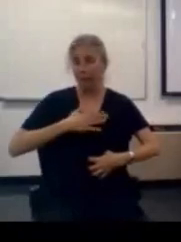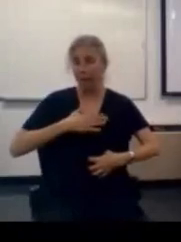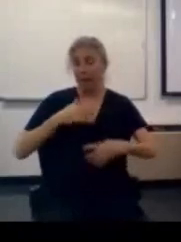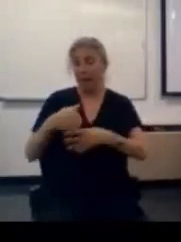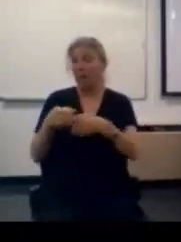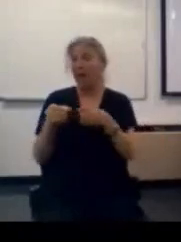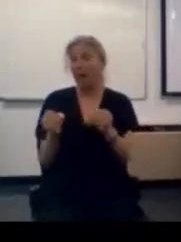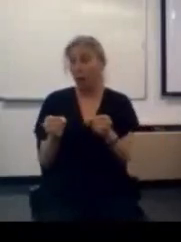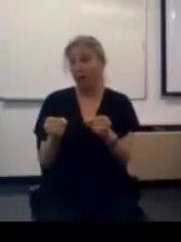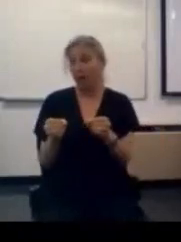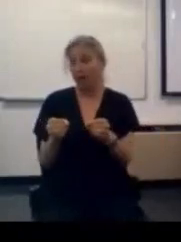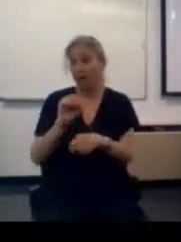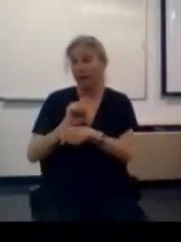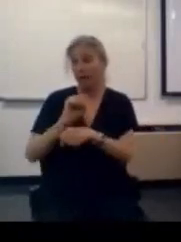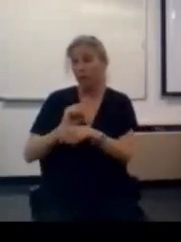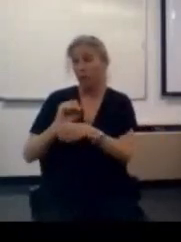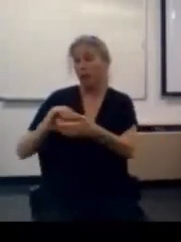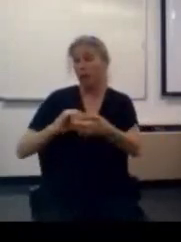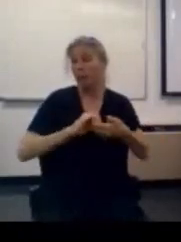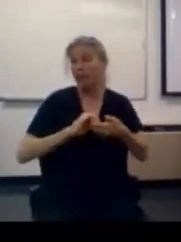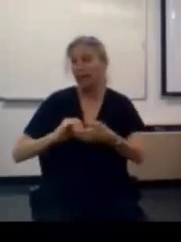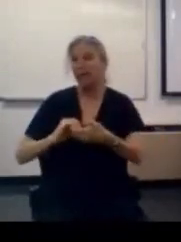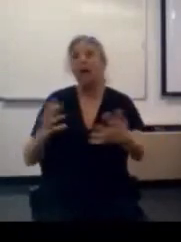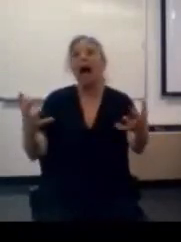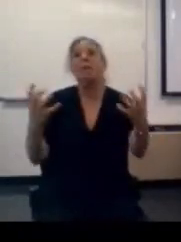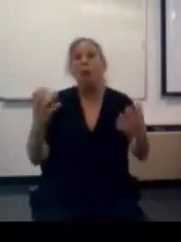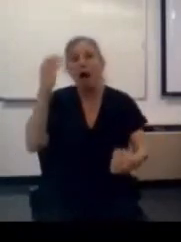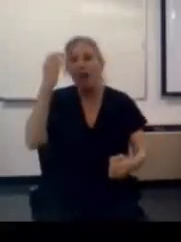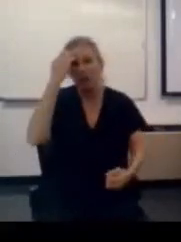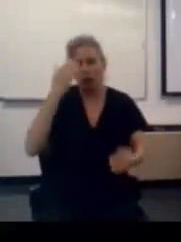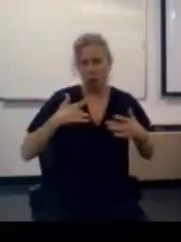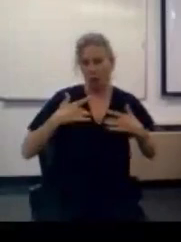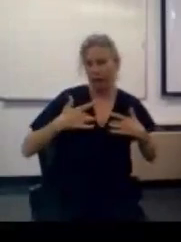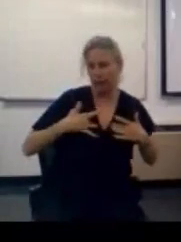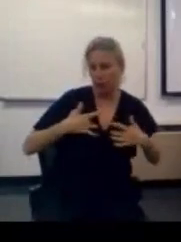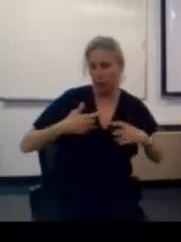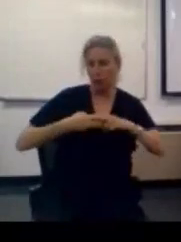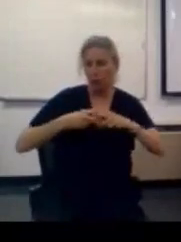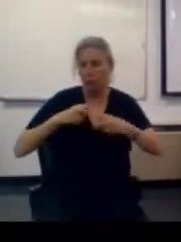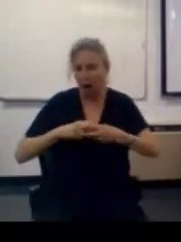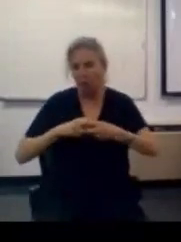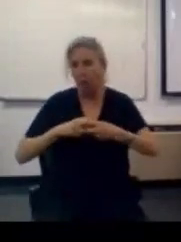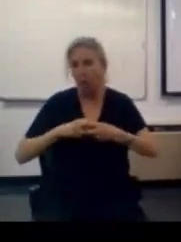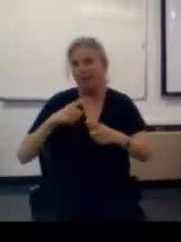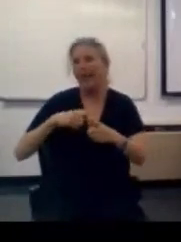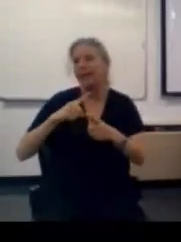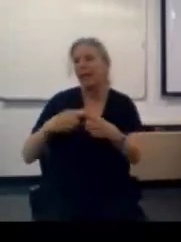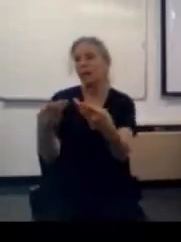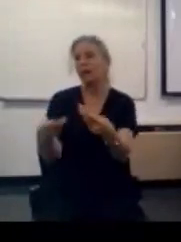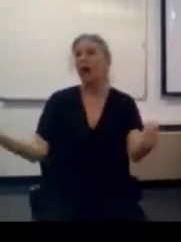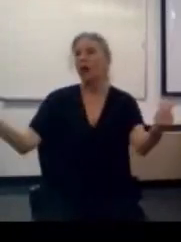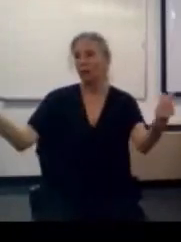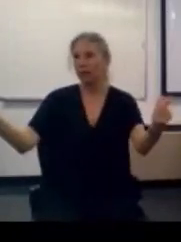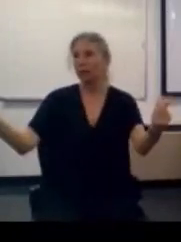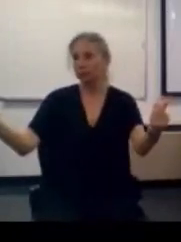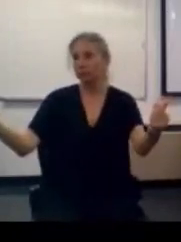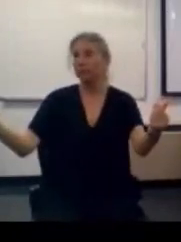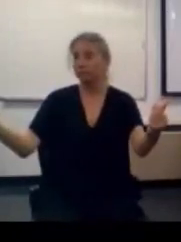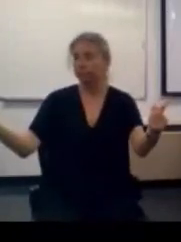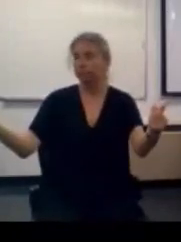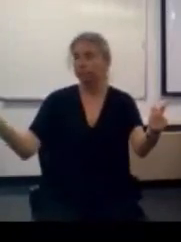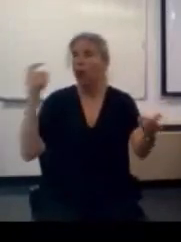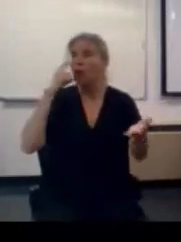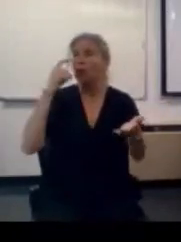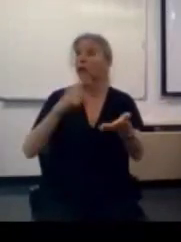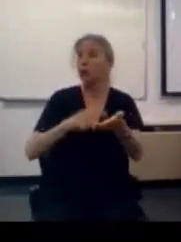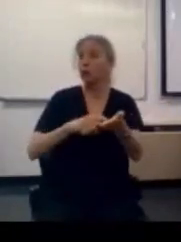we sit in this part of my organization, employee relations, we want to hear those concerns and we want to be able to problem solve.